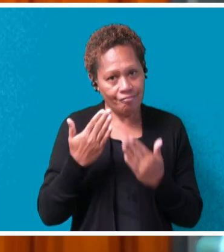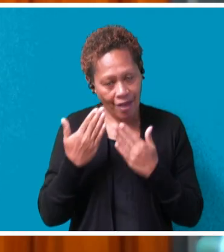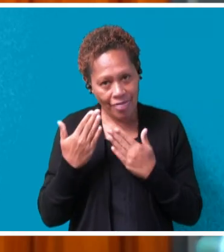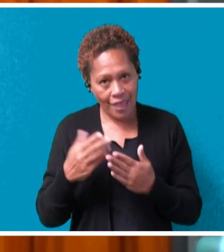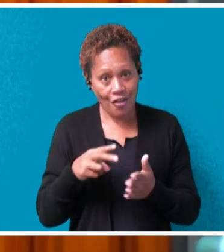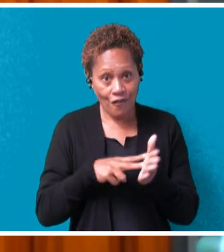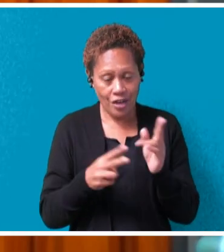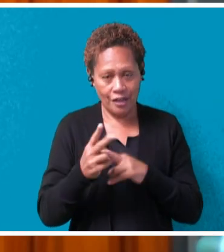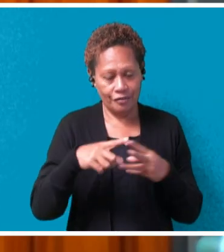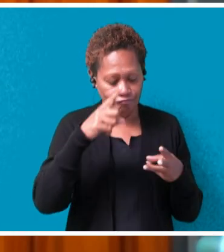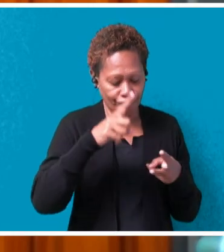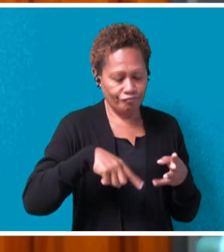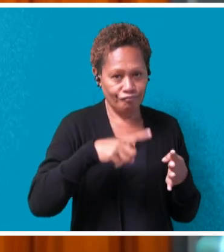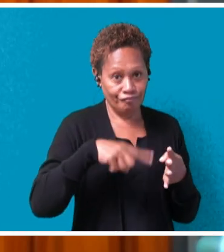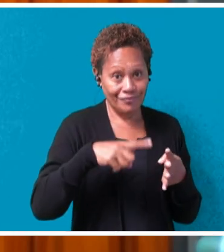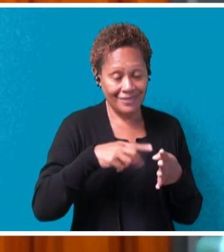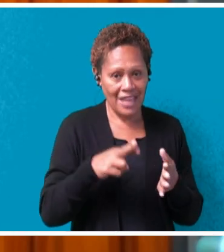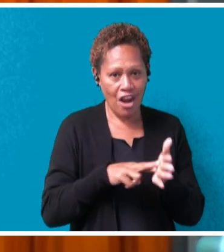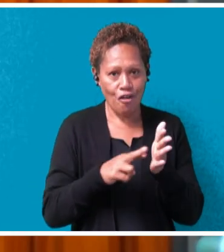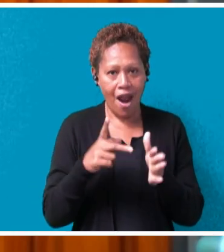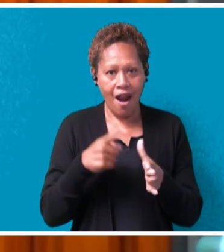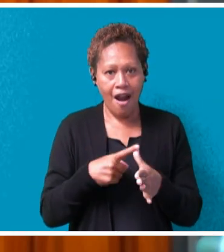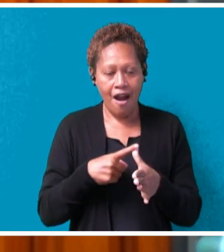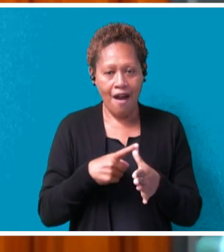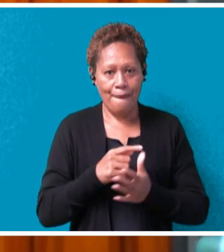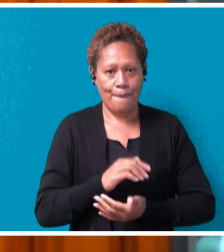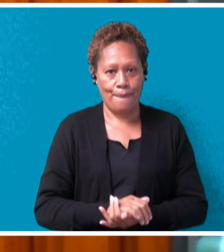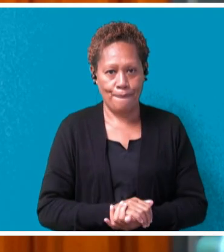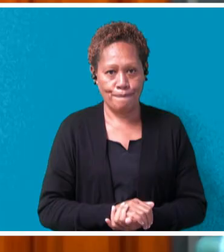chiefly house of and to